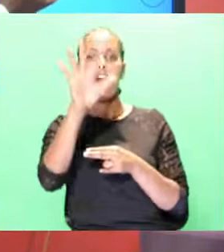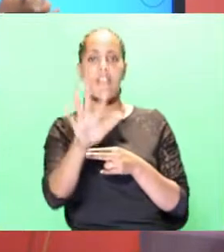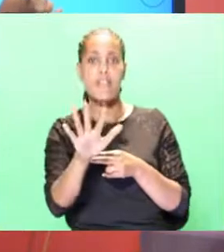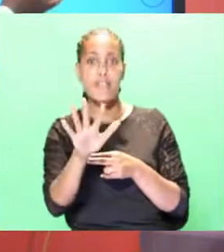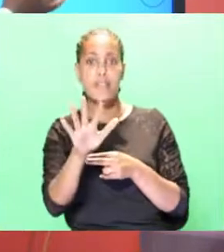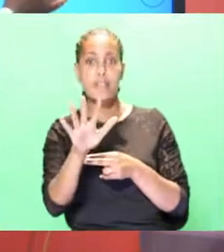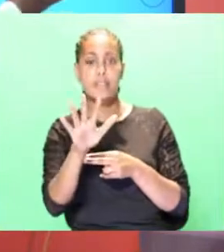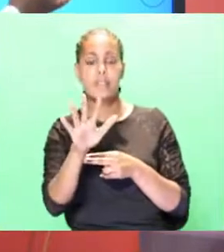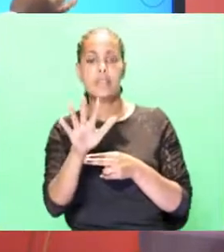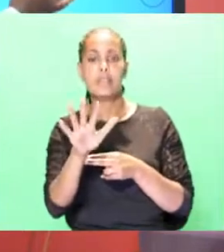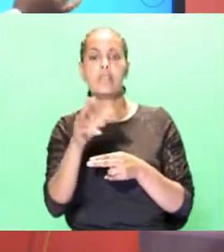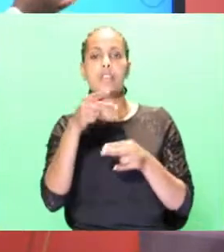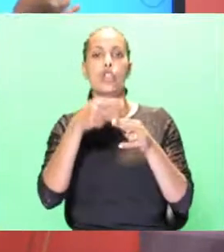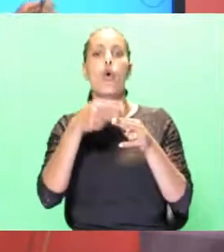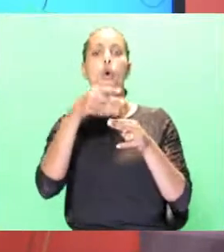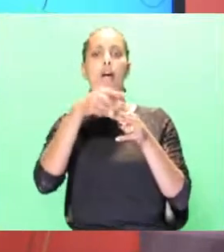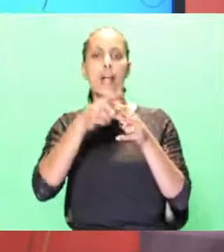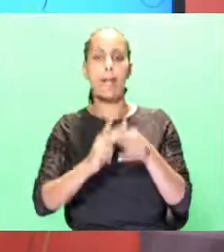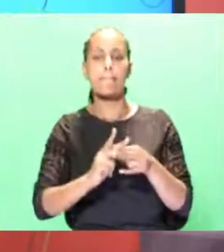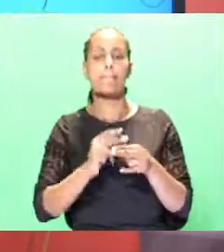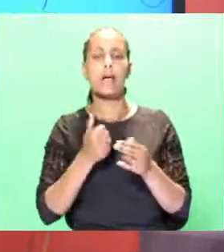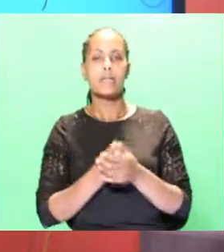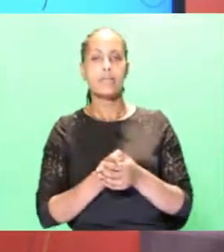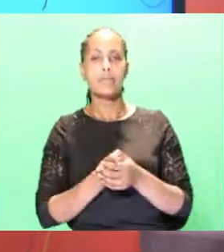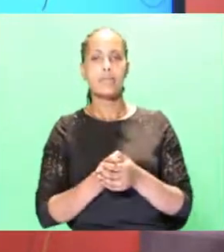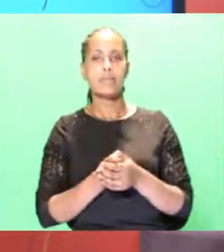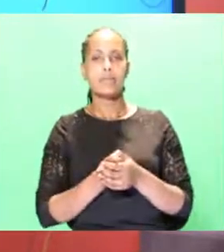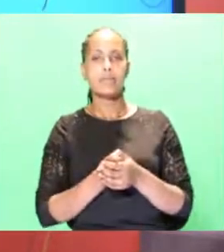0.5 kilogram.